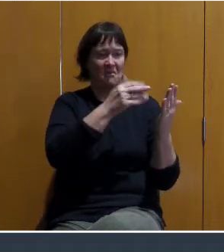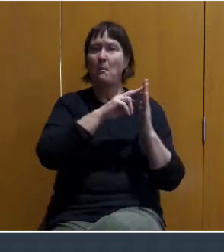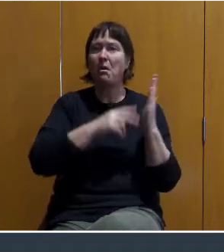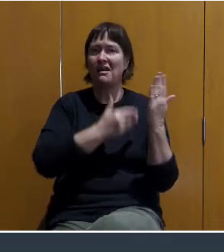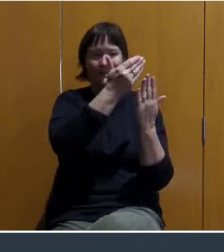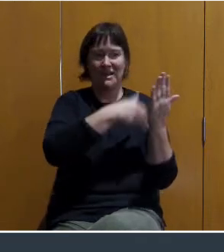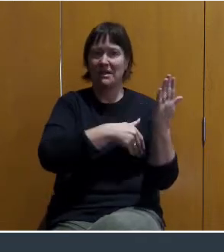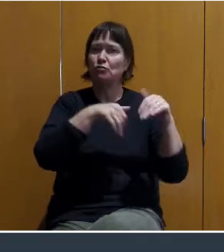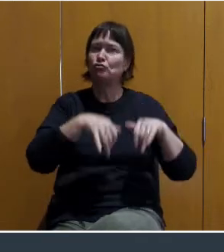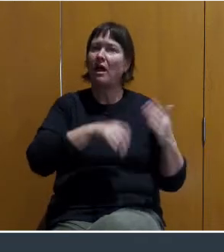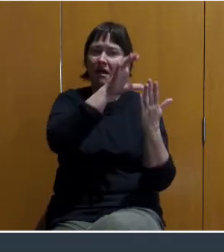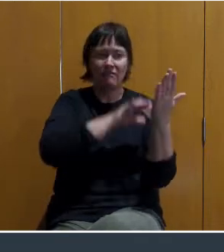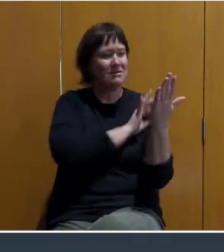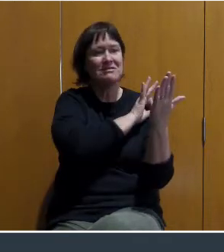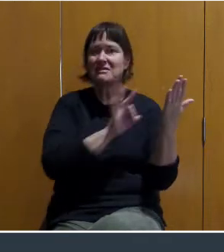wildlife.